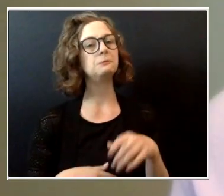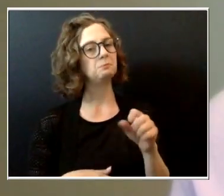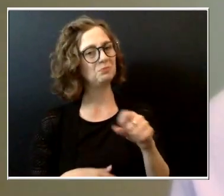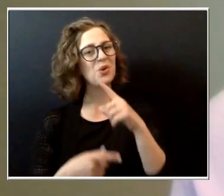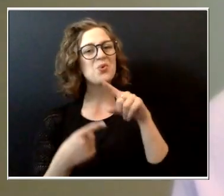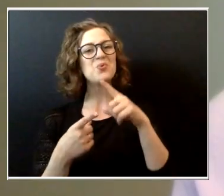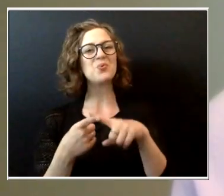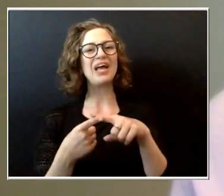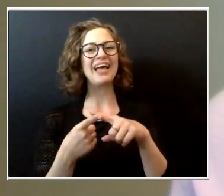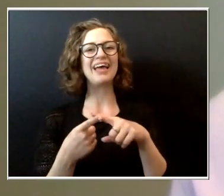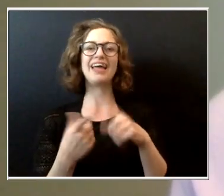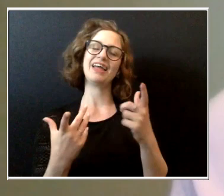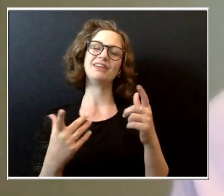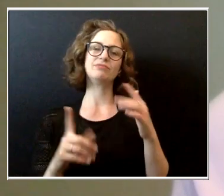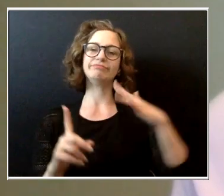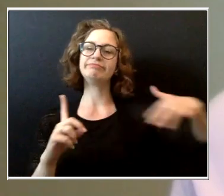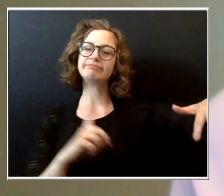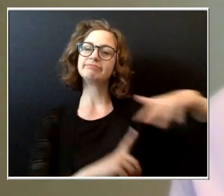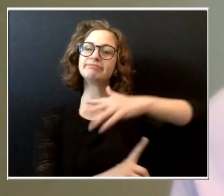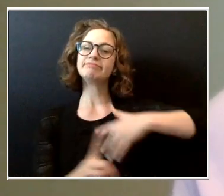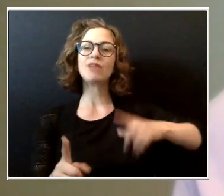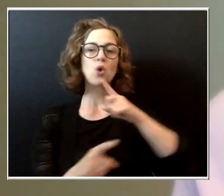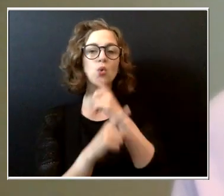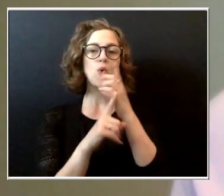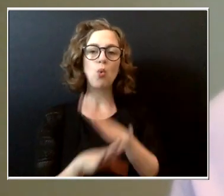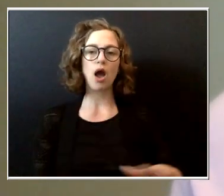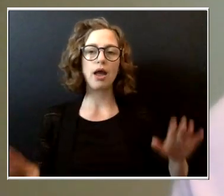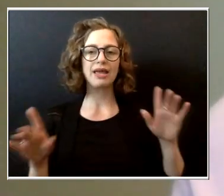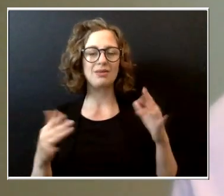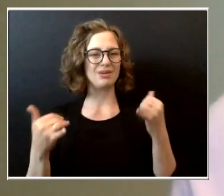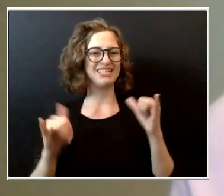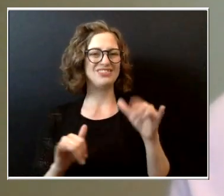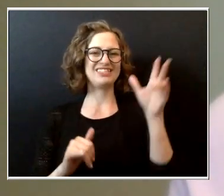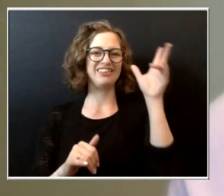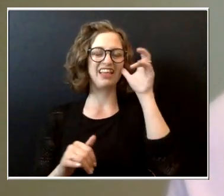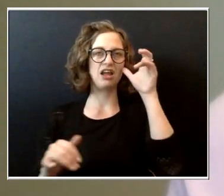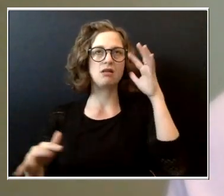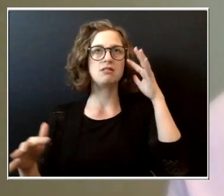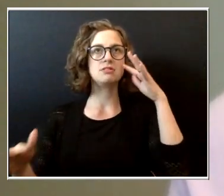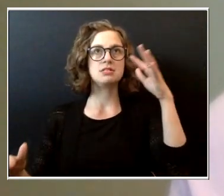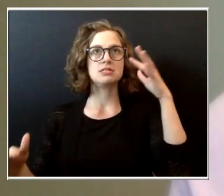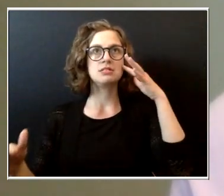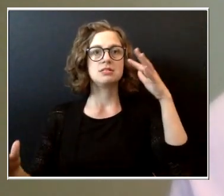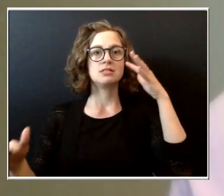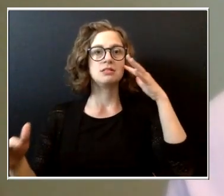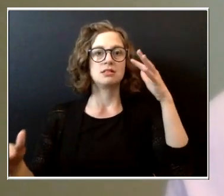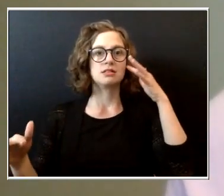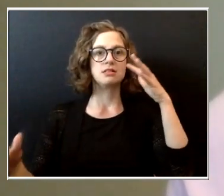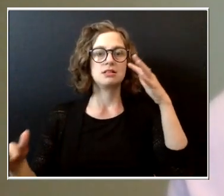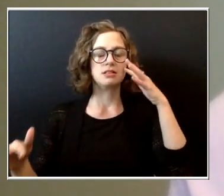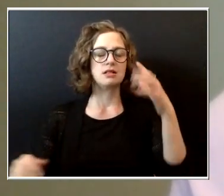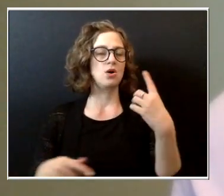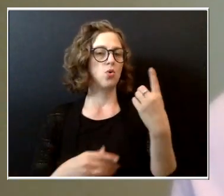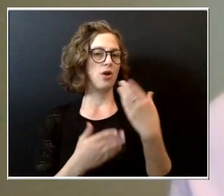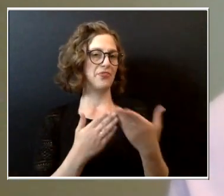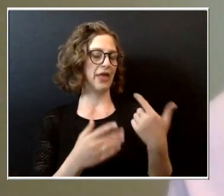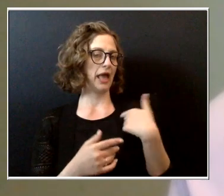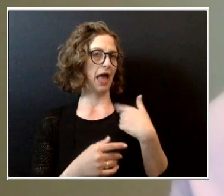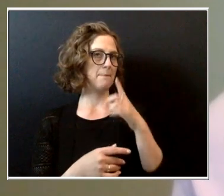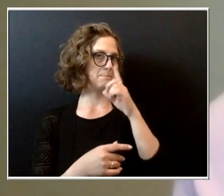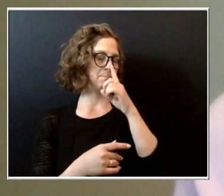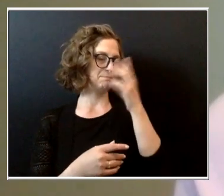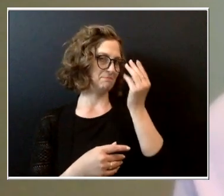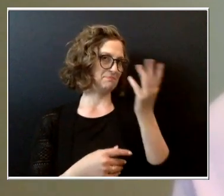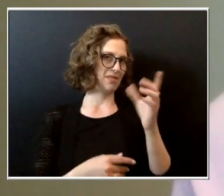and you hear all this noise, one thing I haven't discussed with Lauren, but I'm sleeping better now.